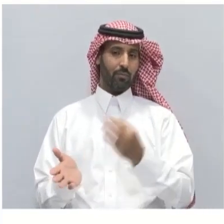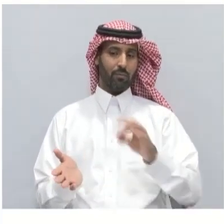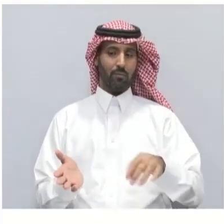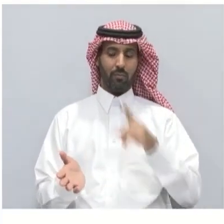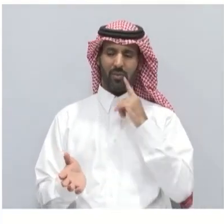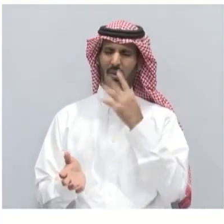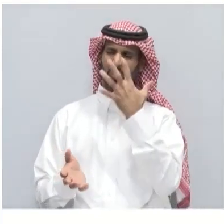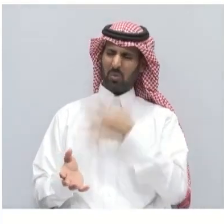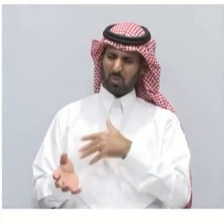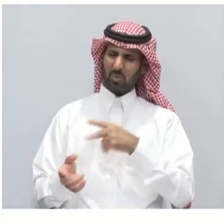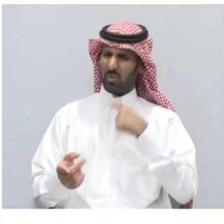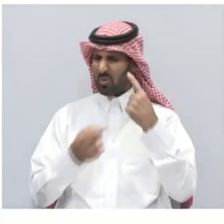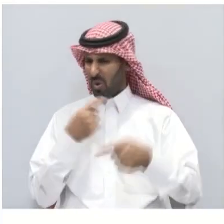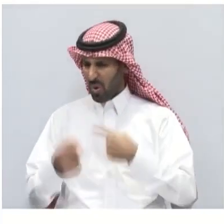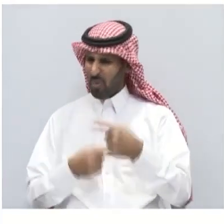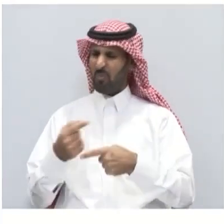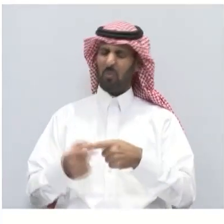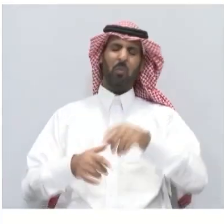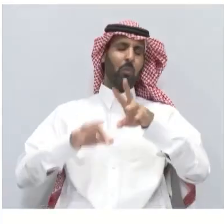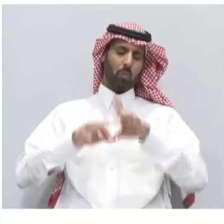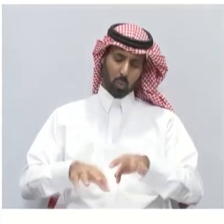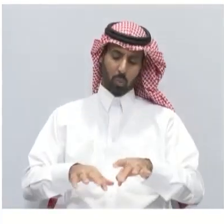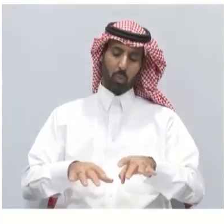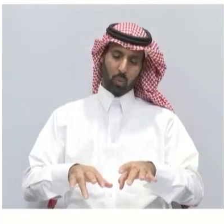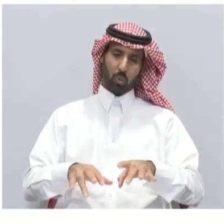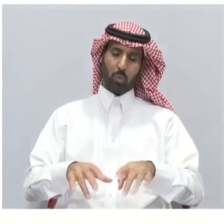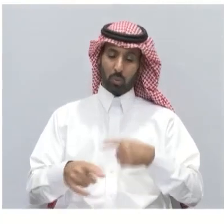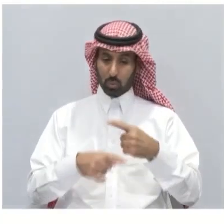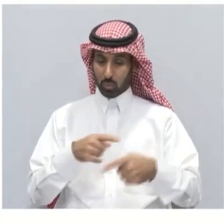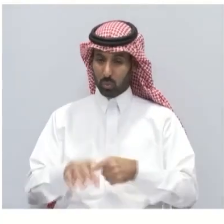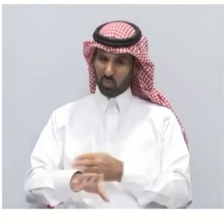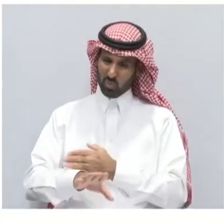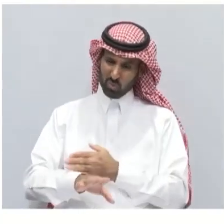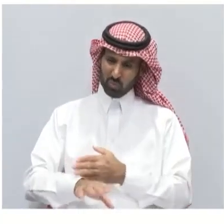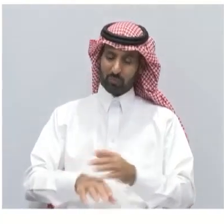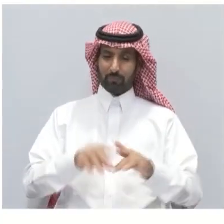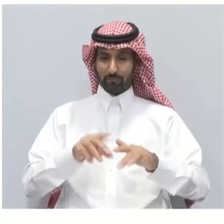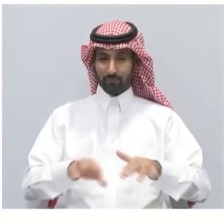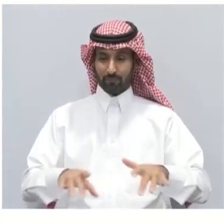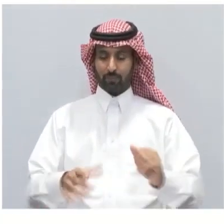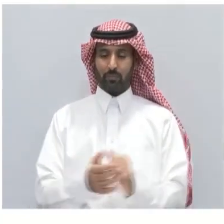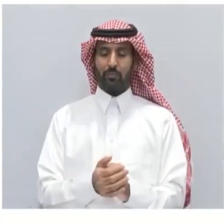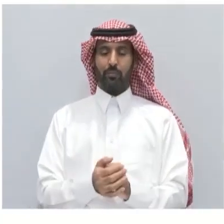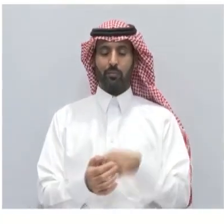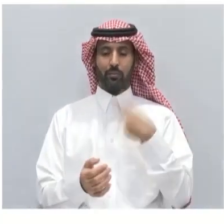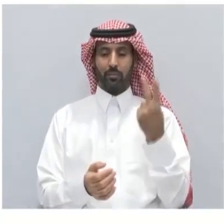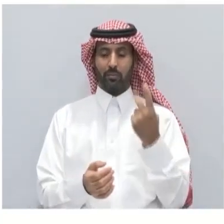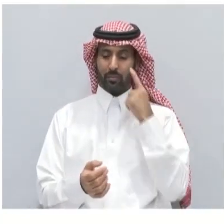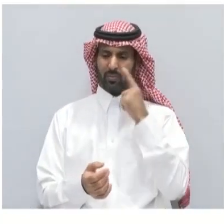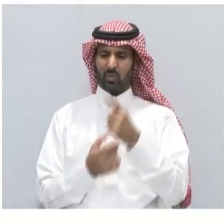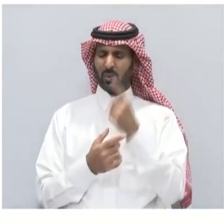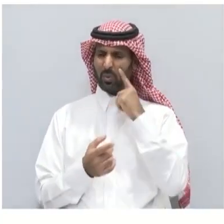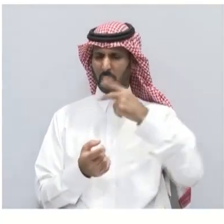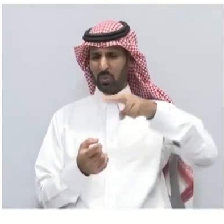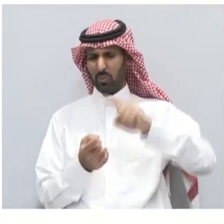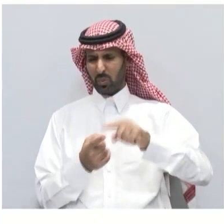addiction. Some people are addicted to the internet and they waste time. The second disadvantage is virus